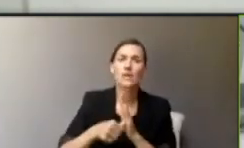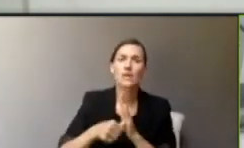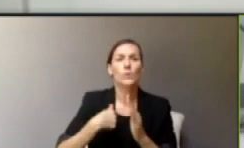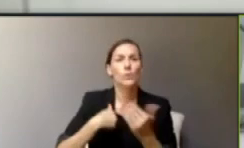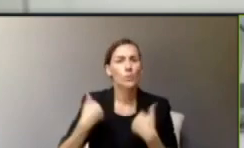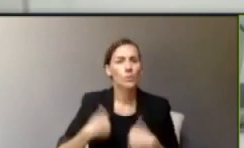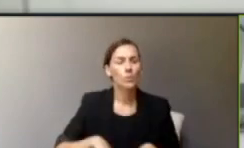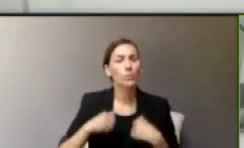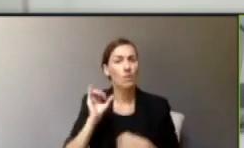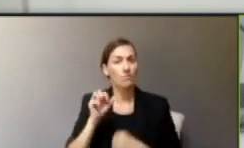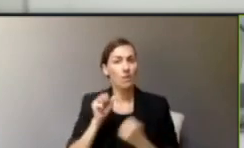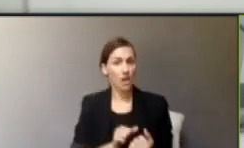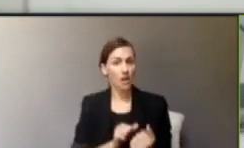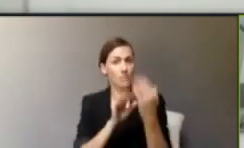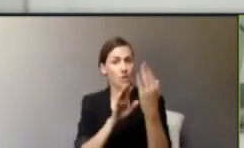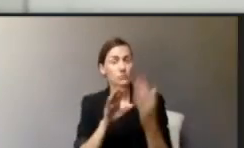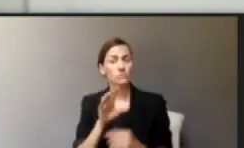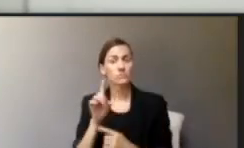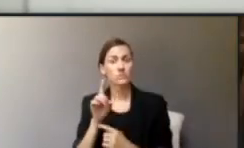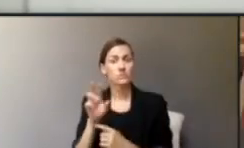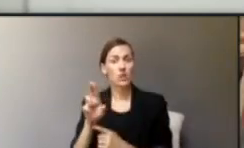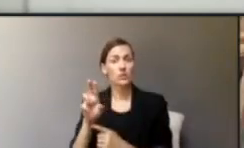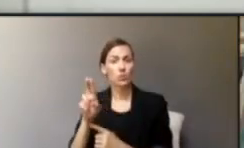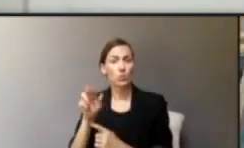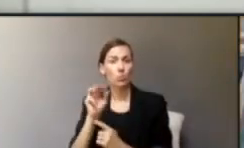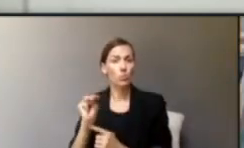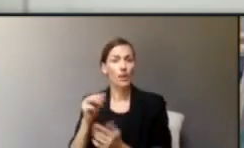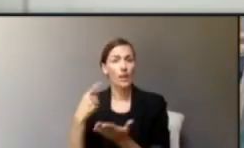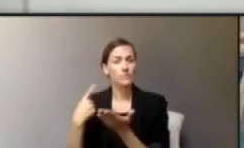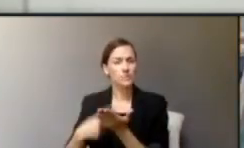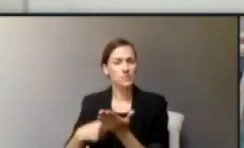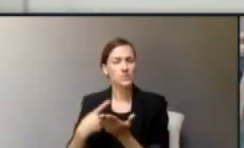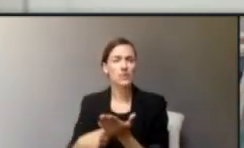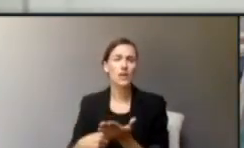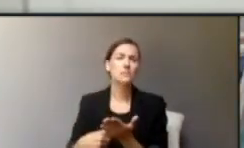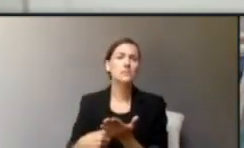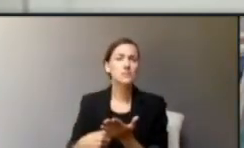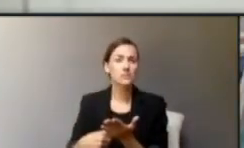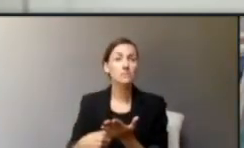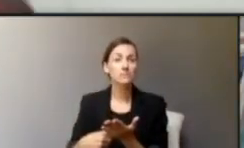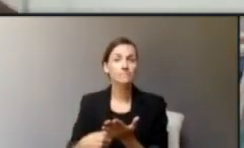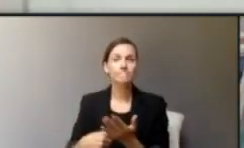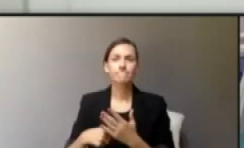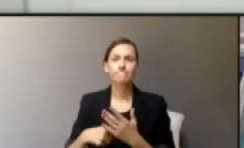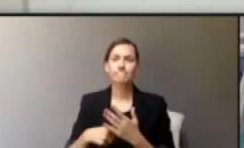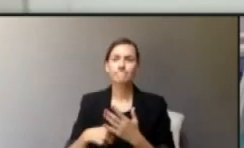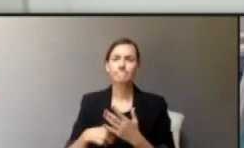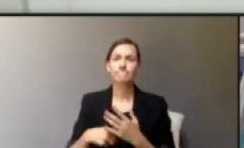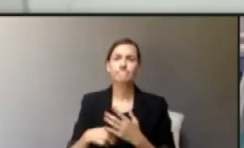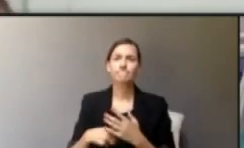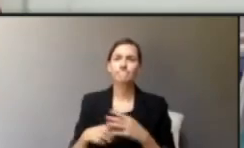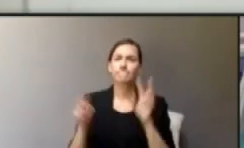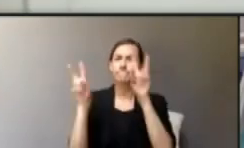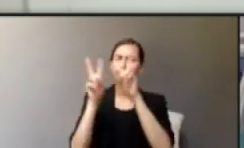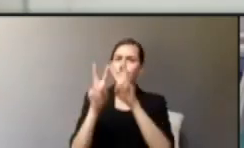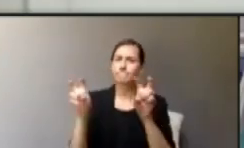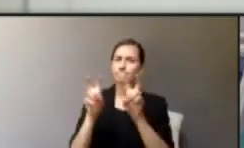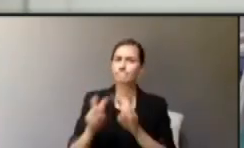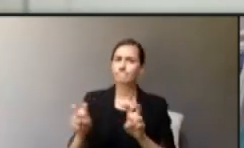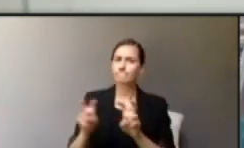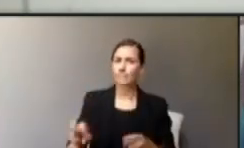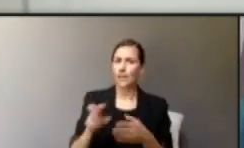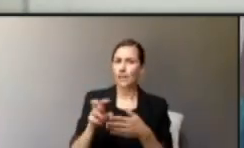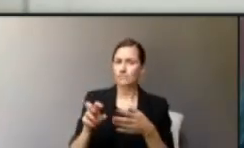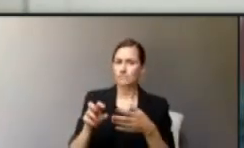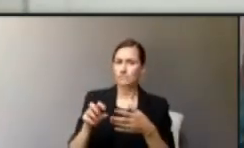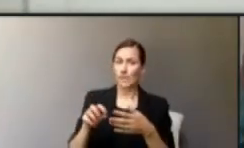this approach that Dr. Ram talked about, where there's sort of an examination of the study, of the research